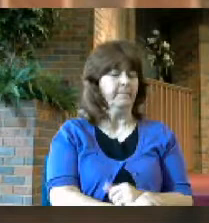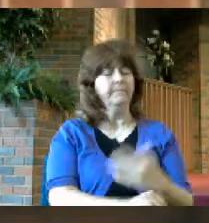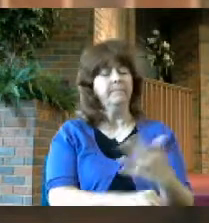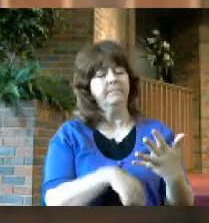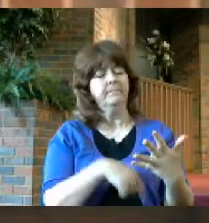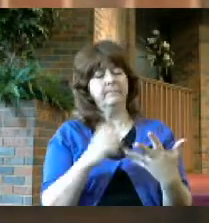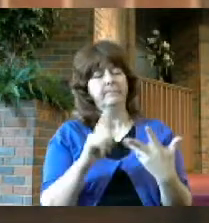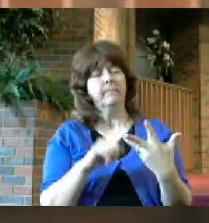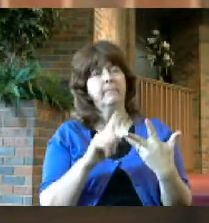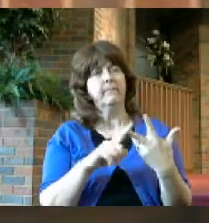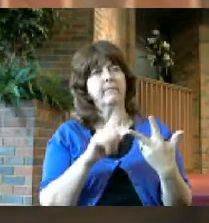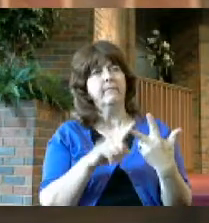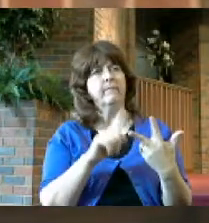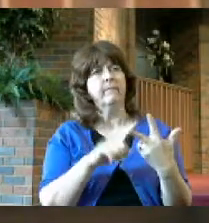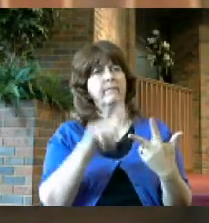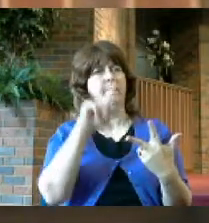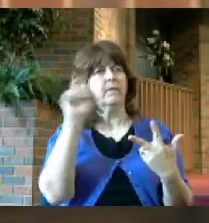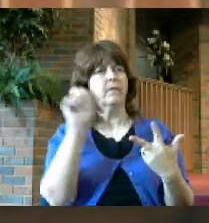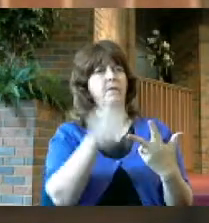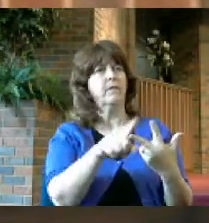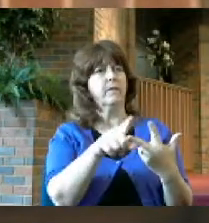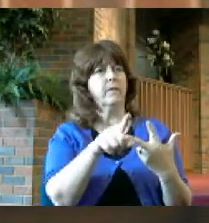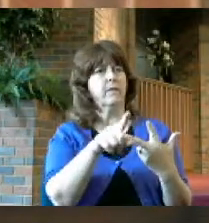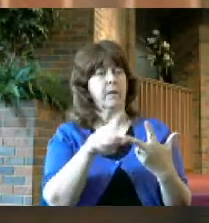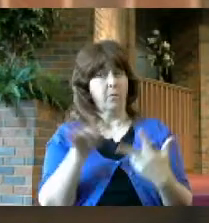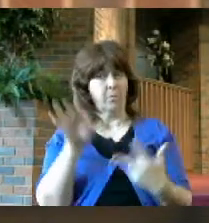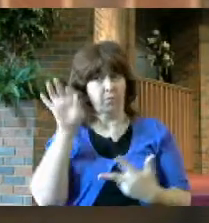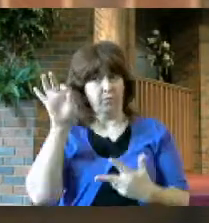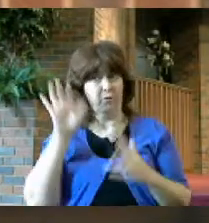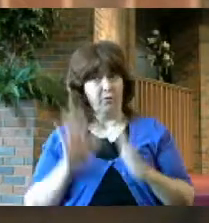Were there enemies of preachers in Scripture?